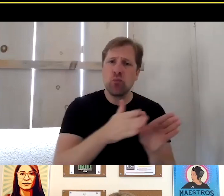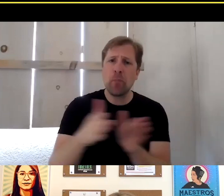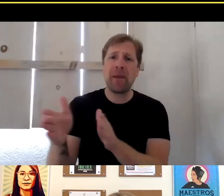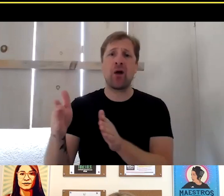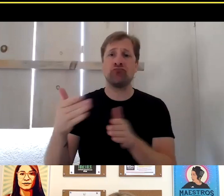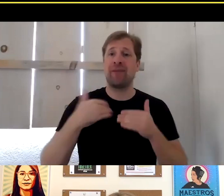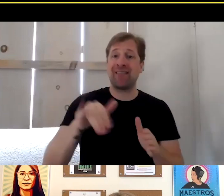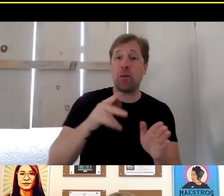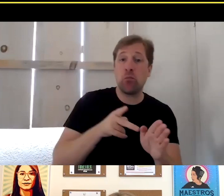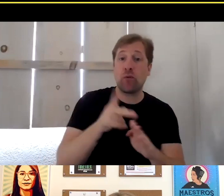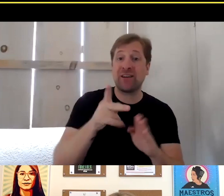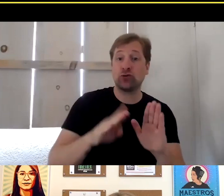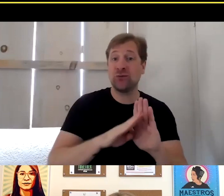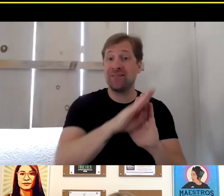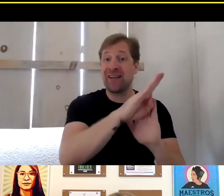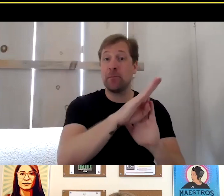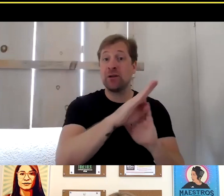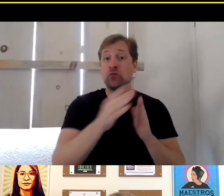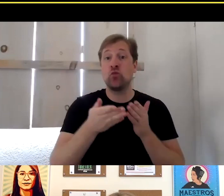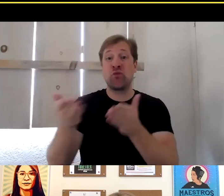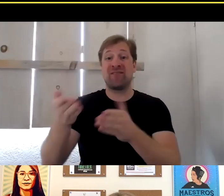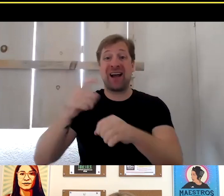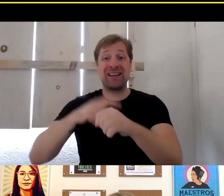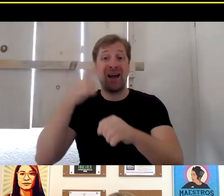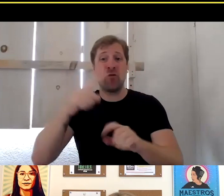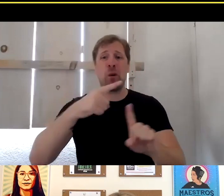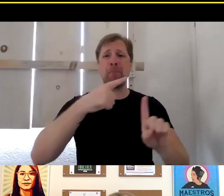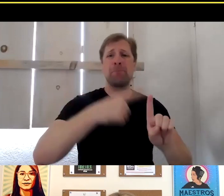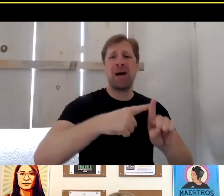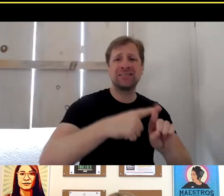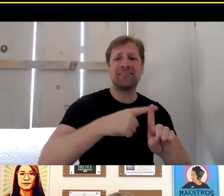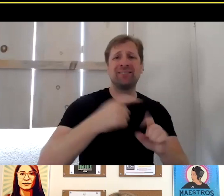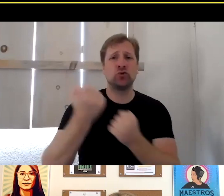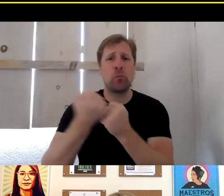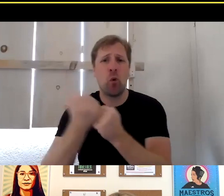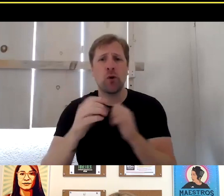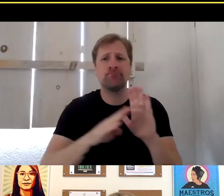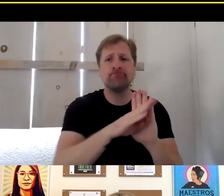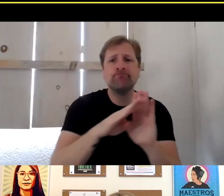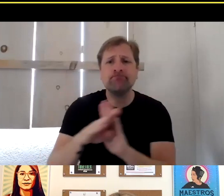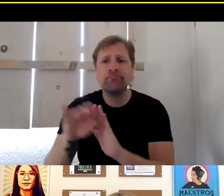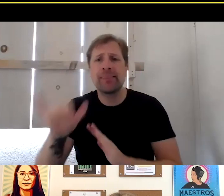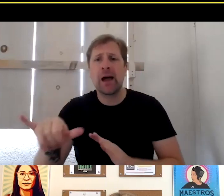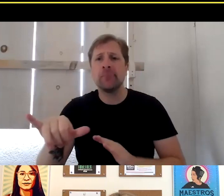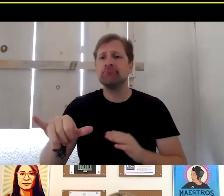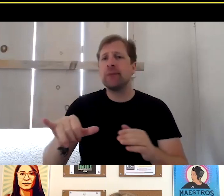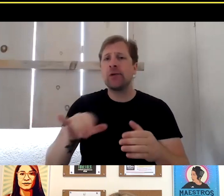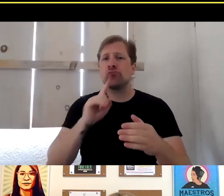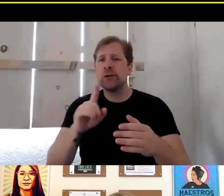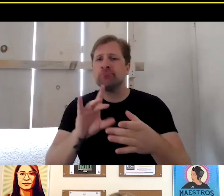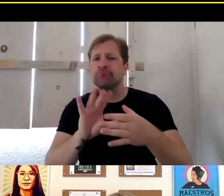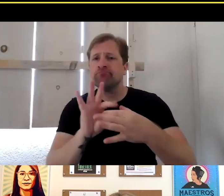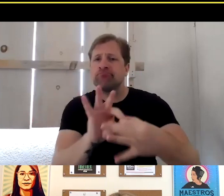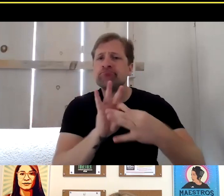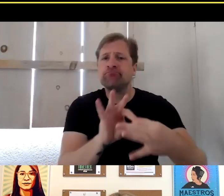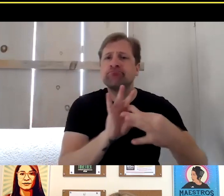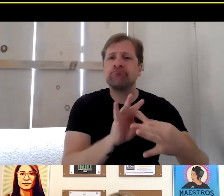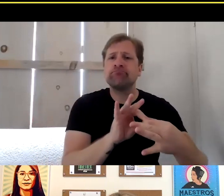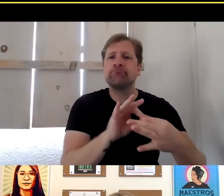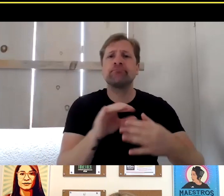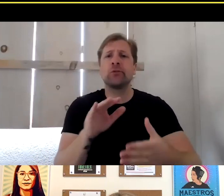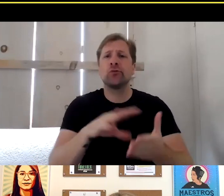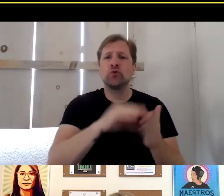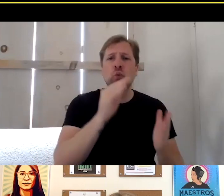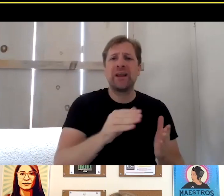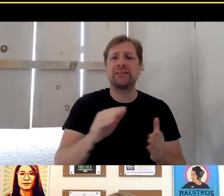development, to provide the time for building positive supports and rapport with our students and families,